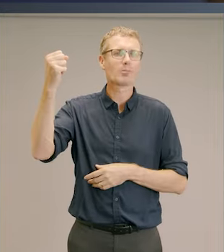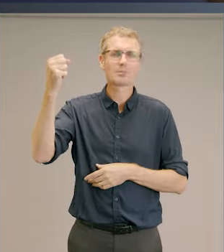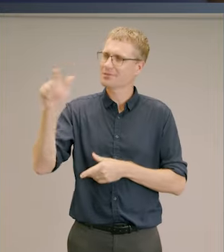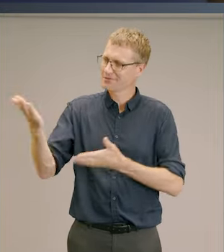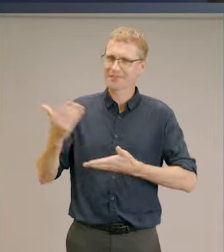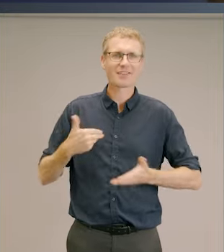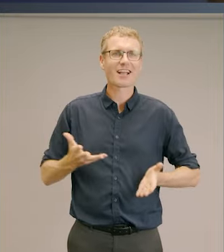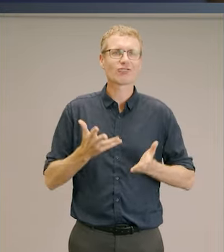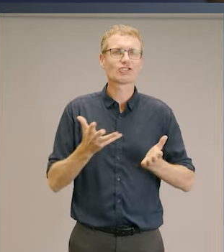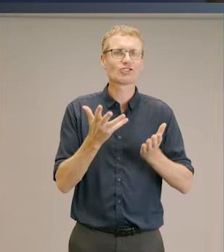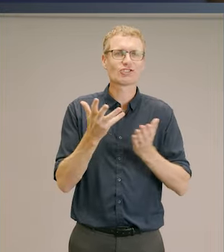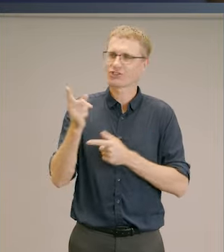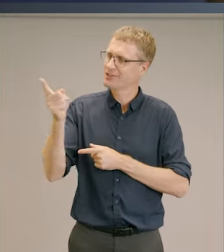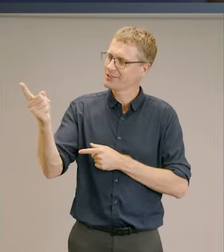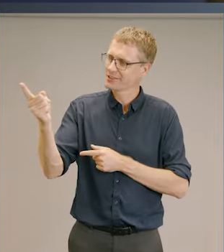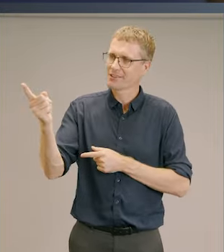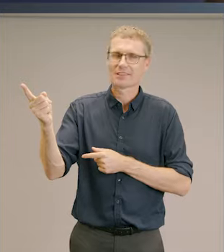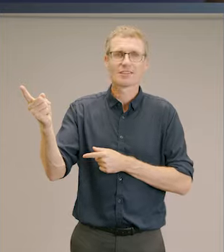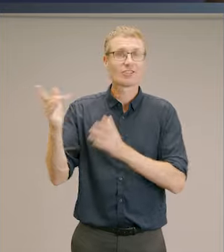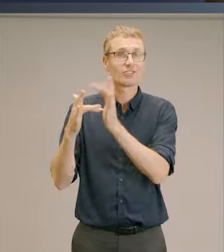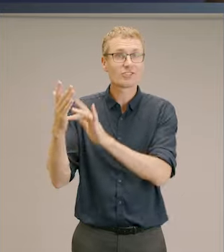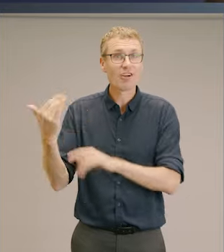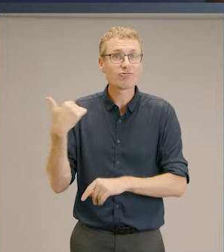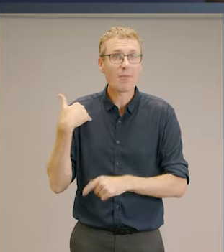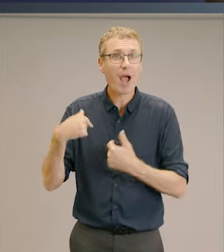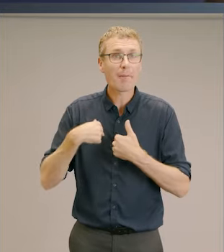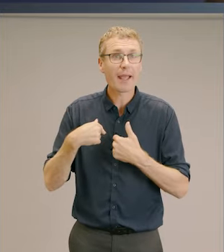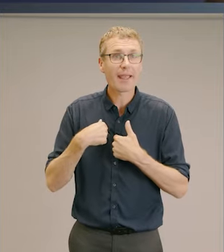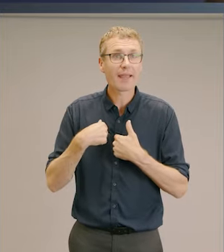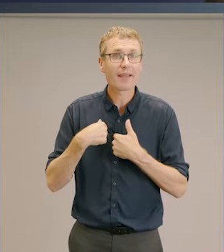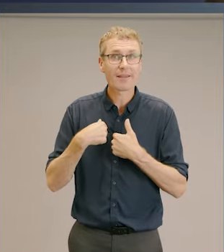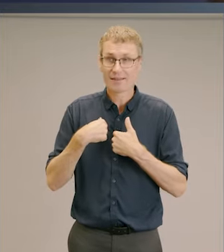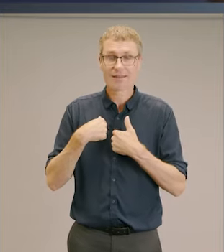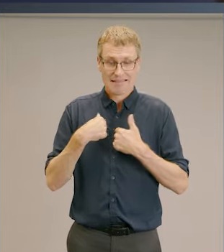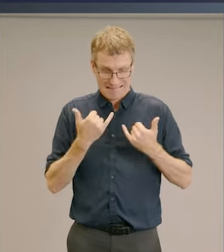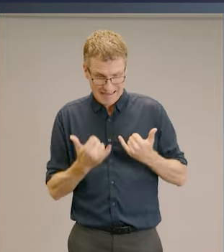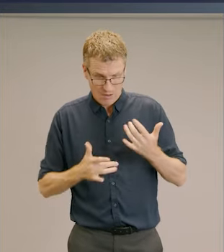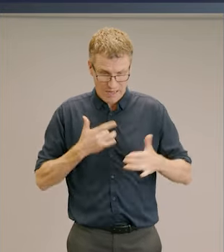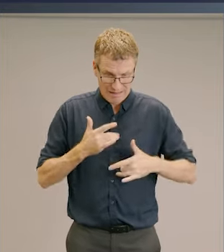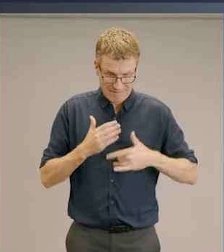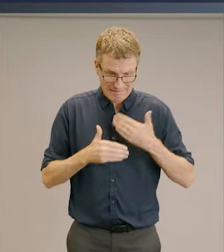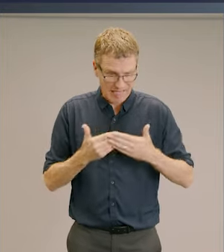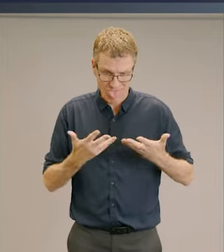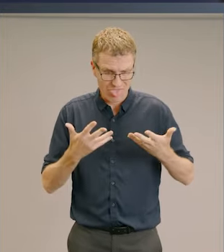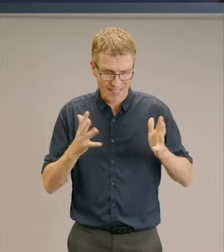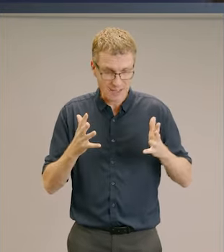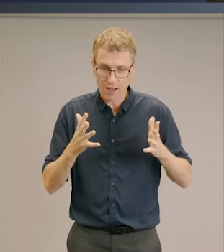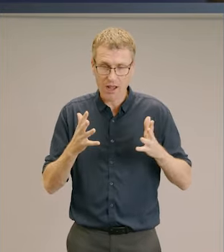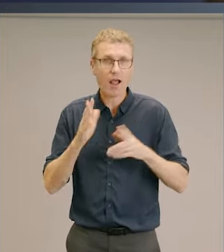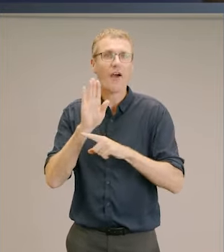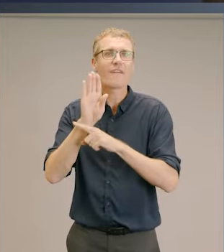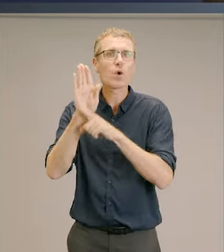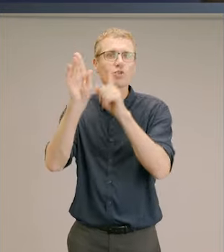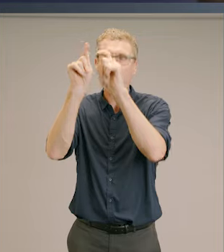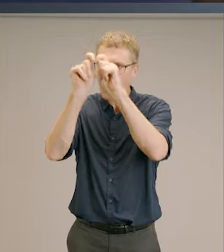Jesus comes through. He brings hope and encouragement. And he reminds me that there's a second